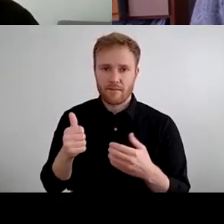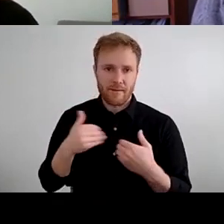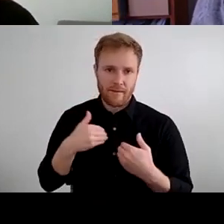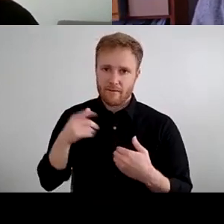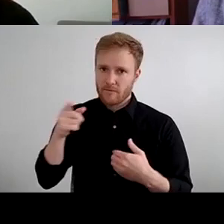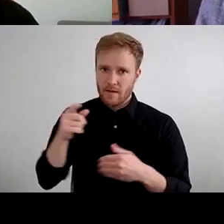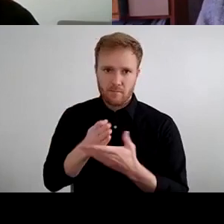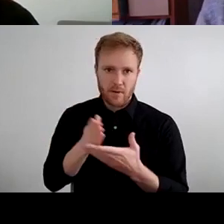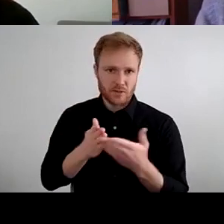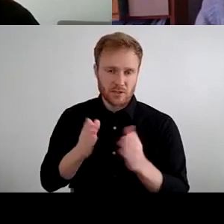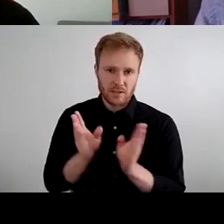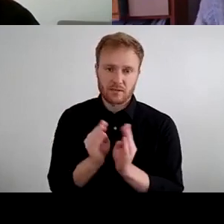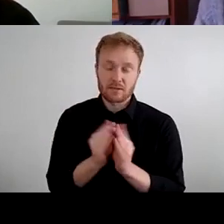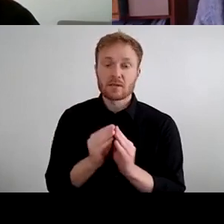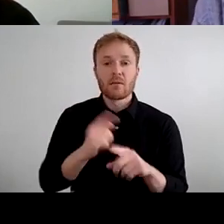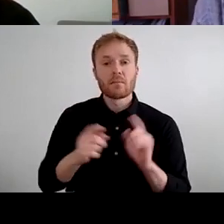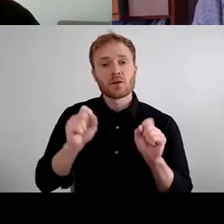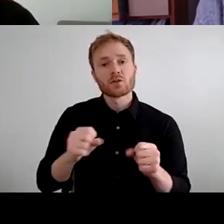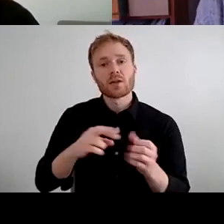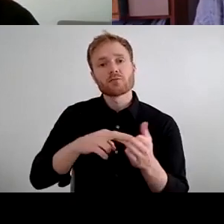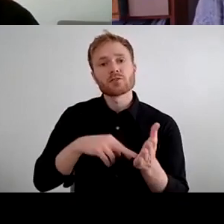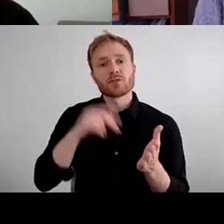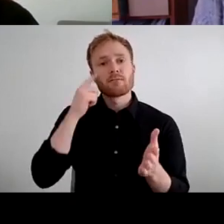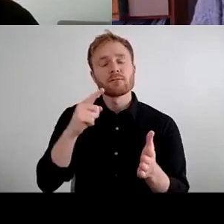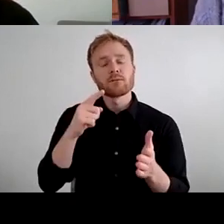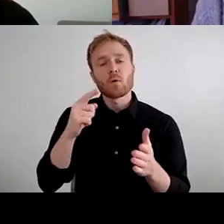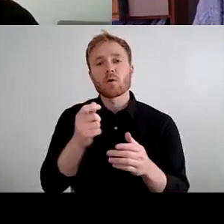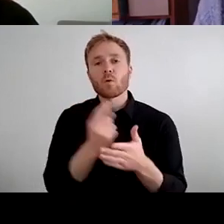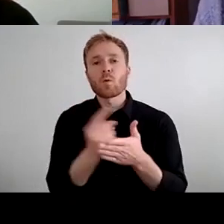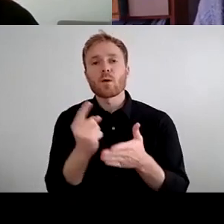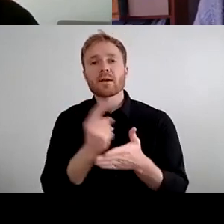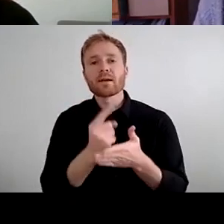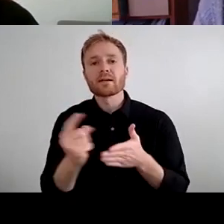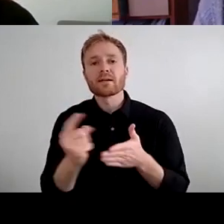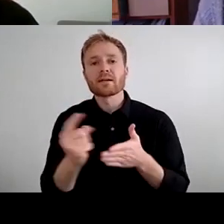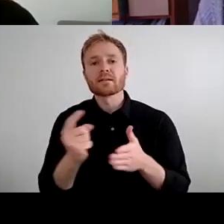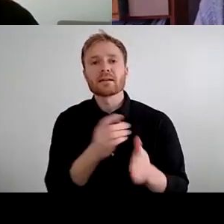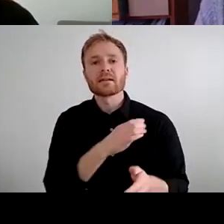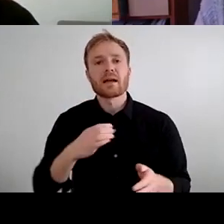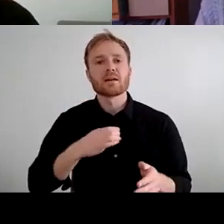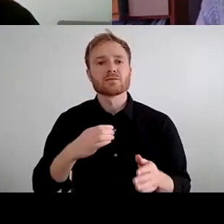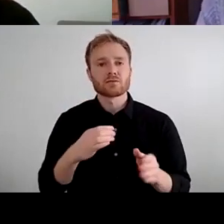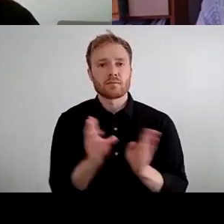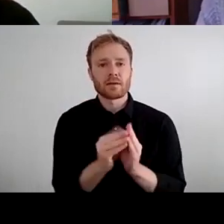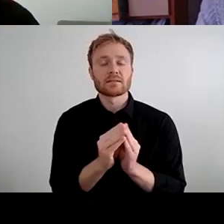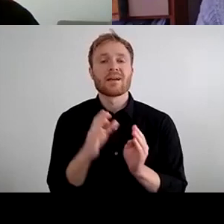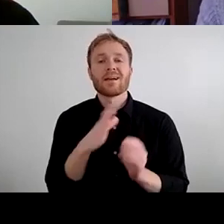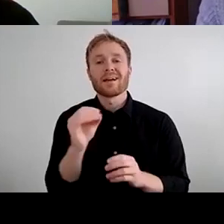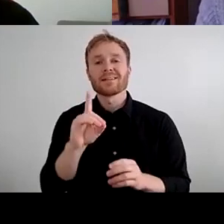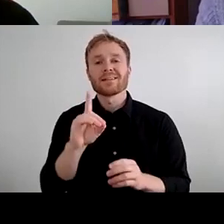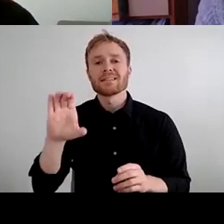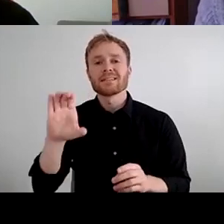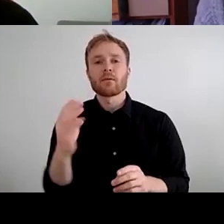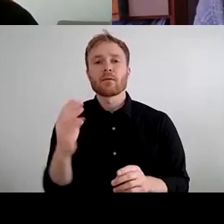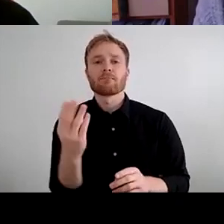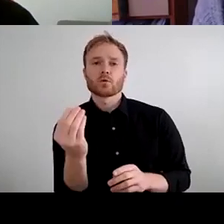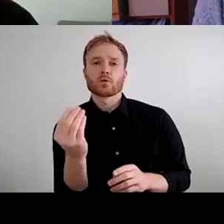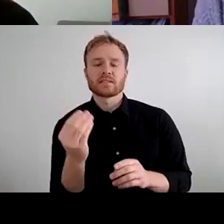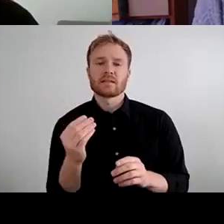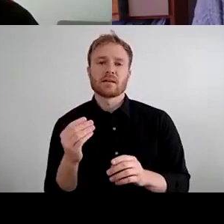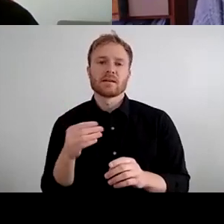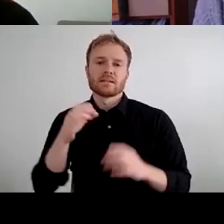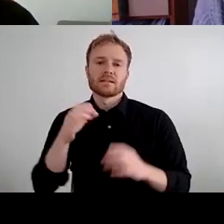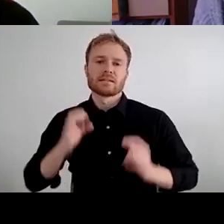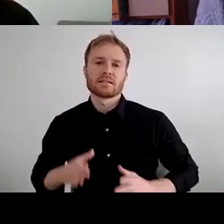council meetings and the citizen participation hearing on December 14th. Next week, Council will hold their regular and standing